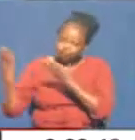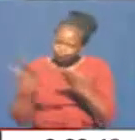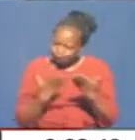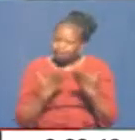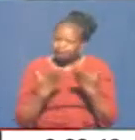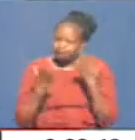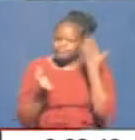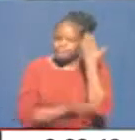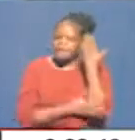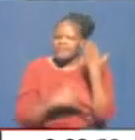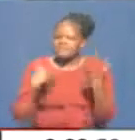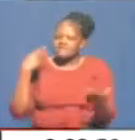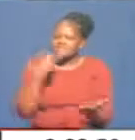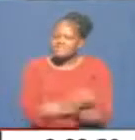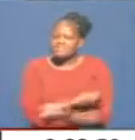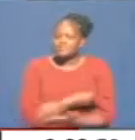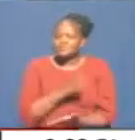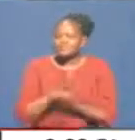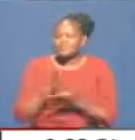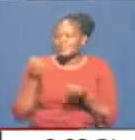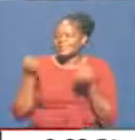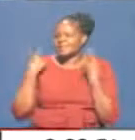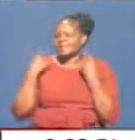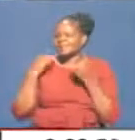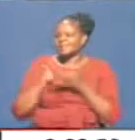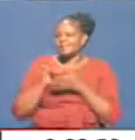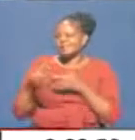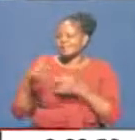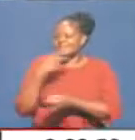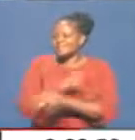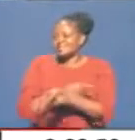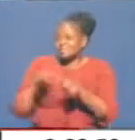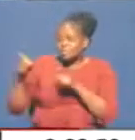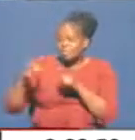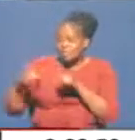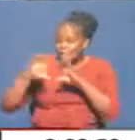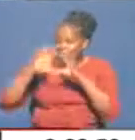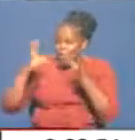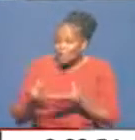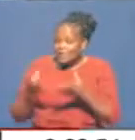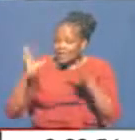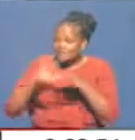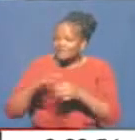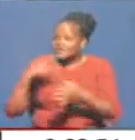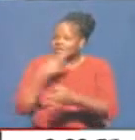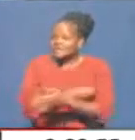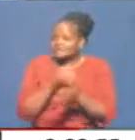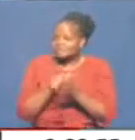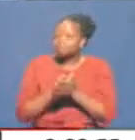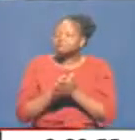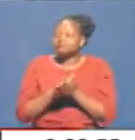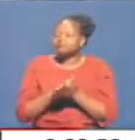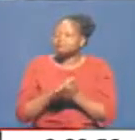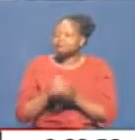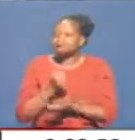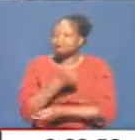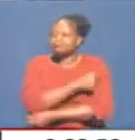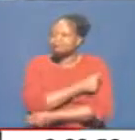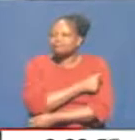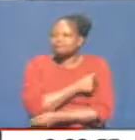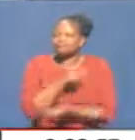the whole issue of vaccines is tightly controlled by the Global Alliance on Vaccines and Immunization, Gavi, and the World